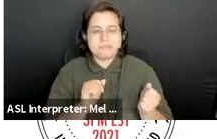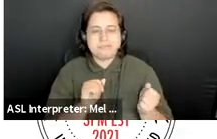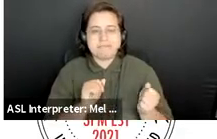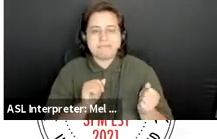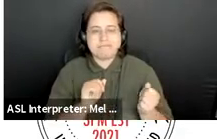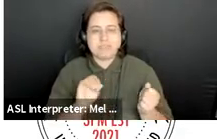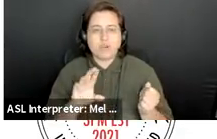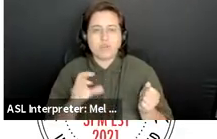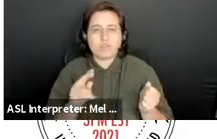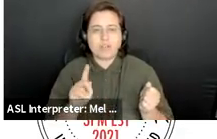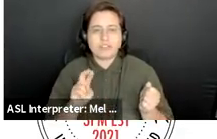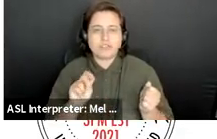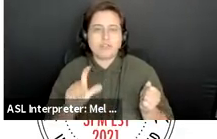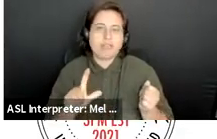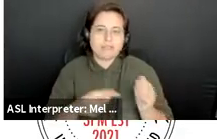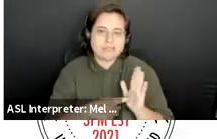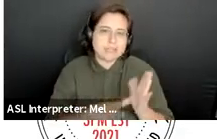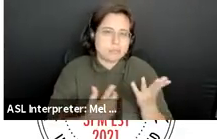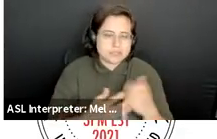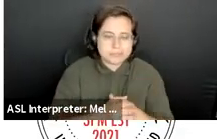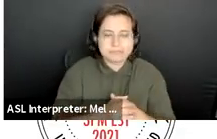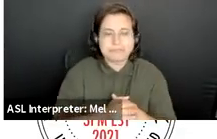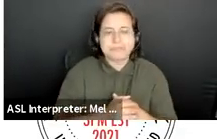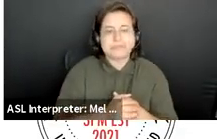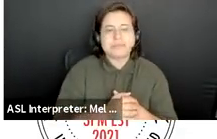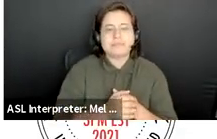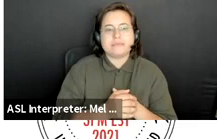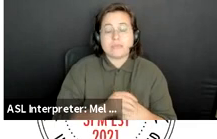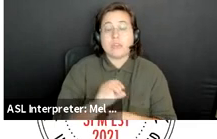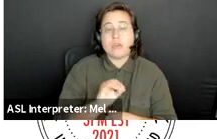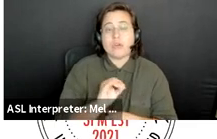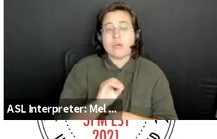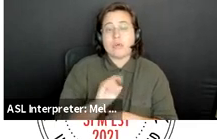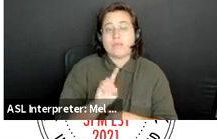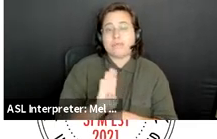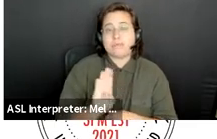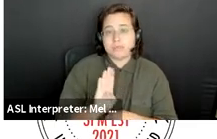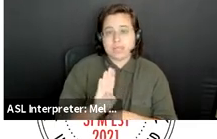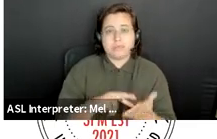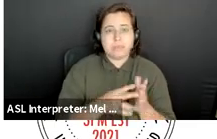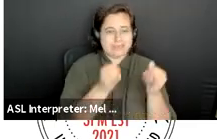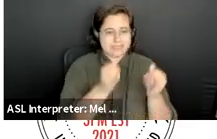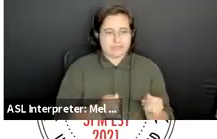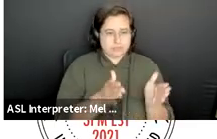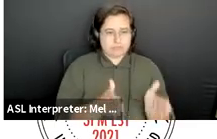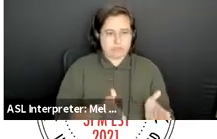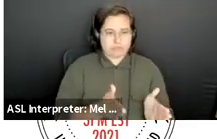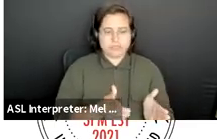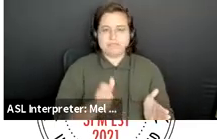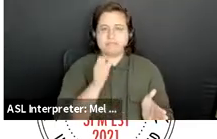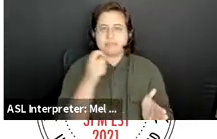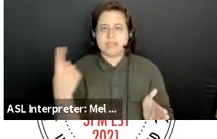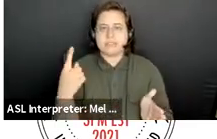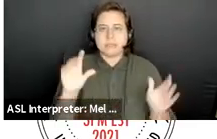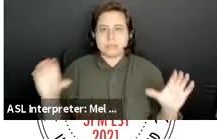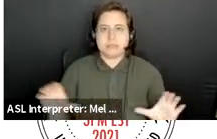So an O1B would be someone who's going to be in an individual role, right? So it's not going to be someone performing